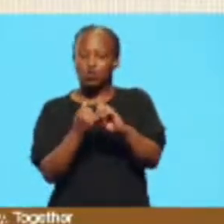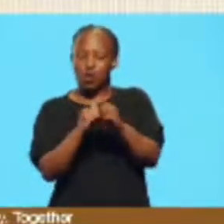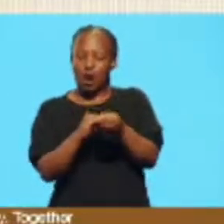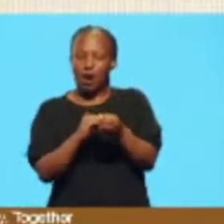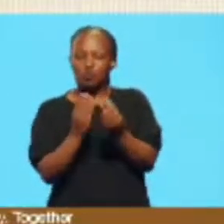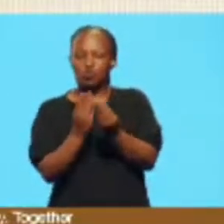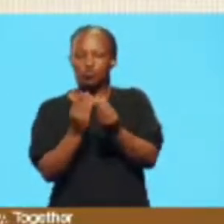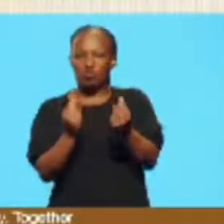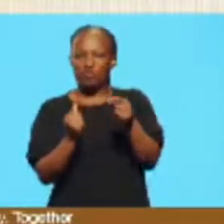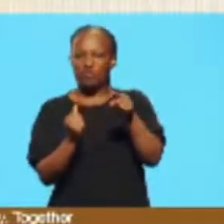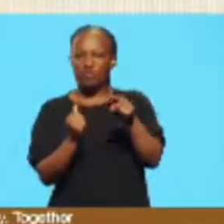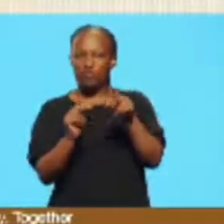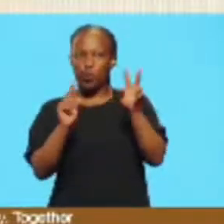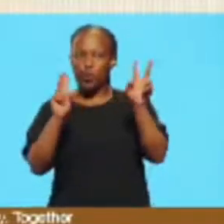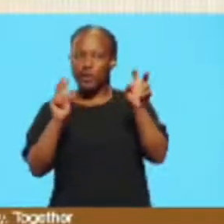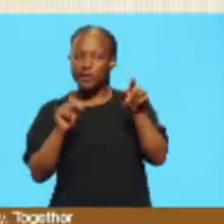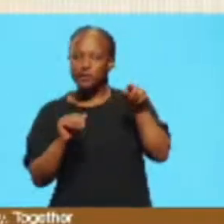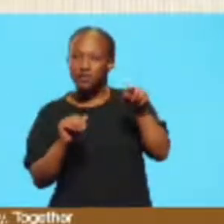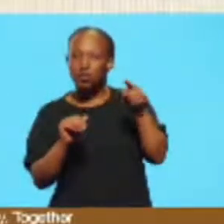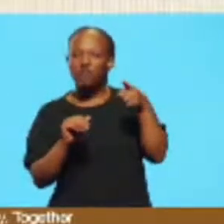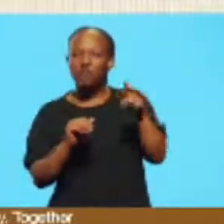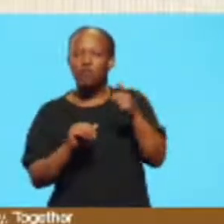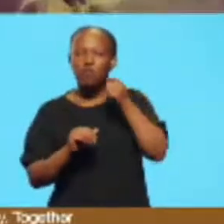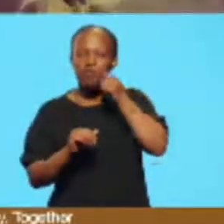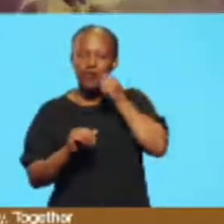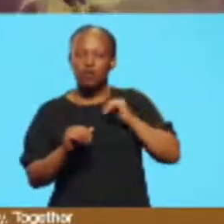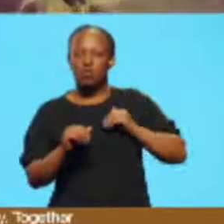the issues that we have of gender,